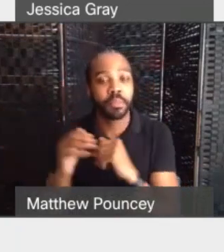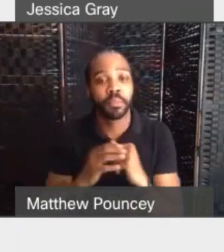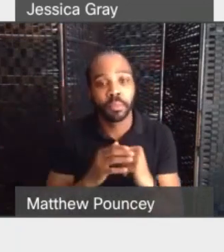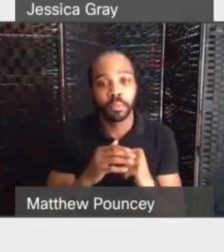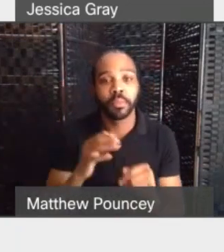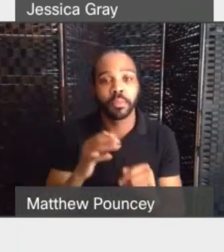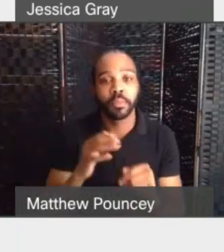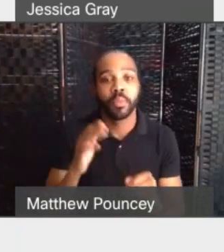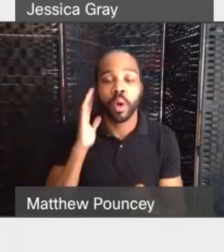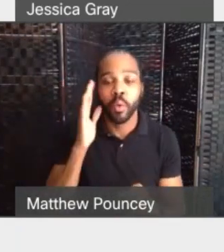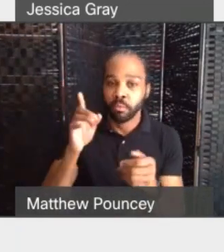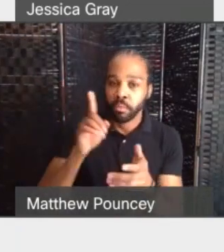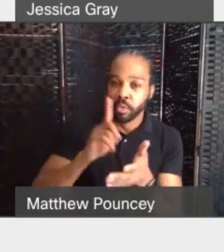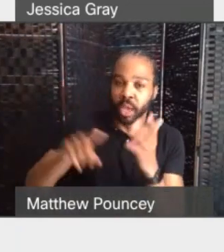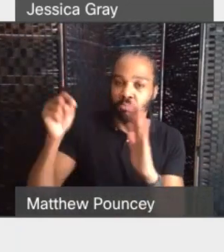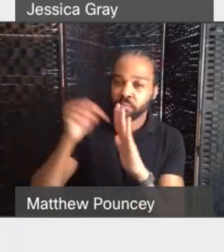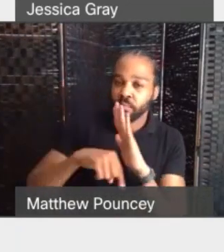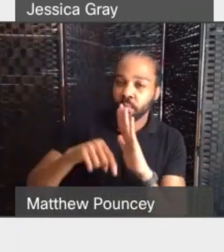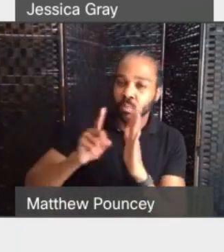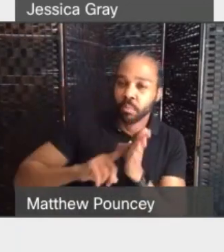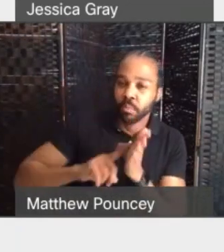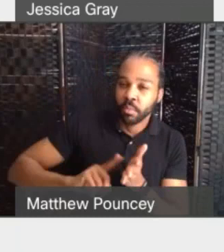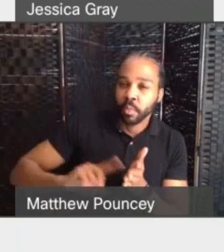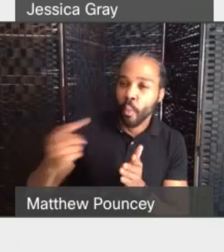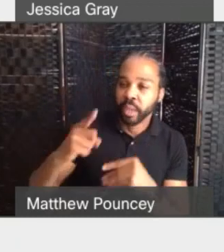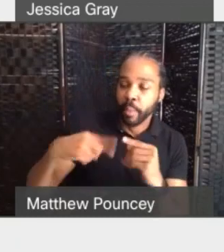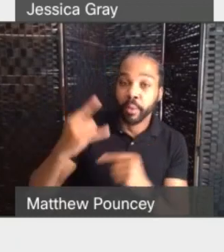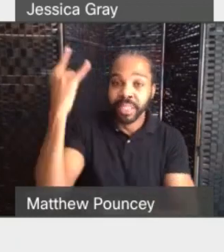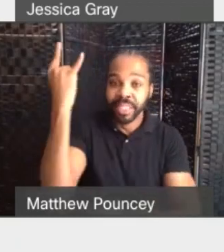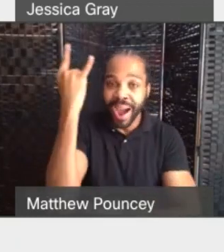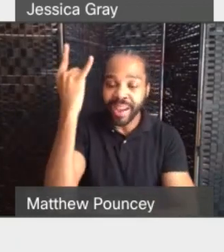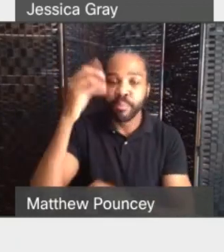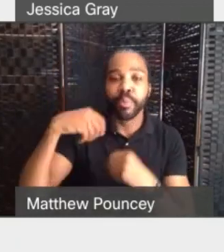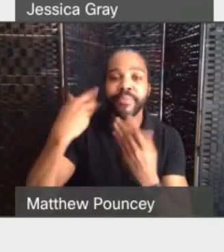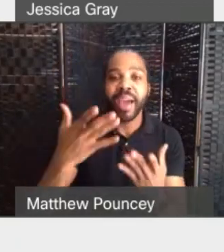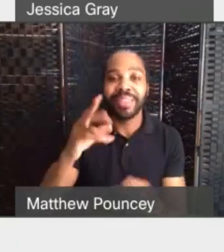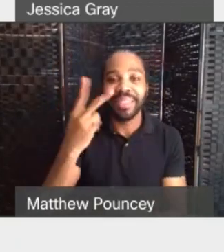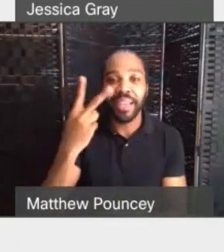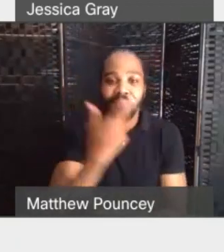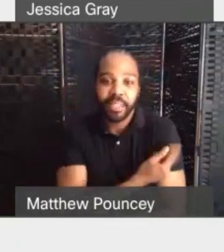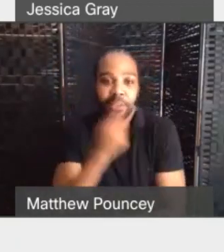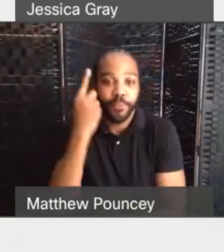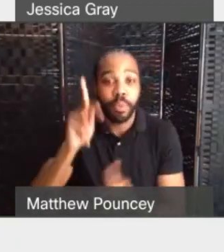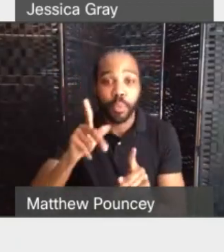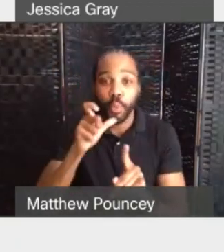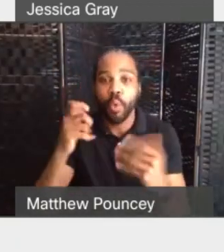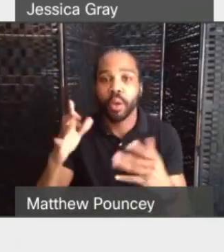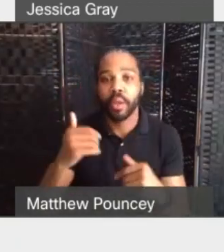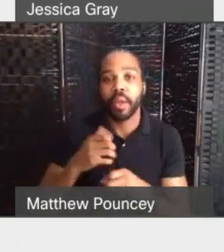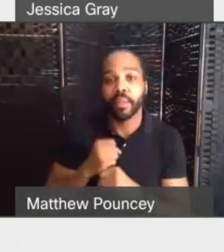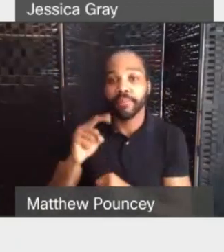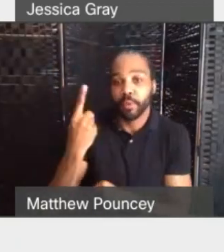We will check into this question of Giant providing the second vaccination for folks who got the vaccination last